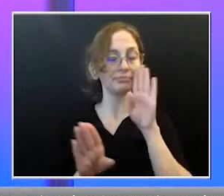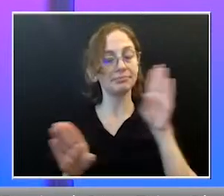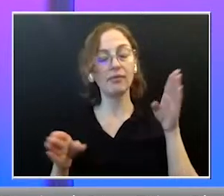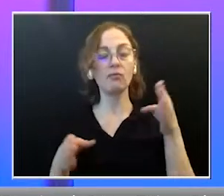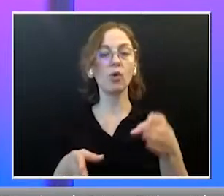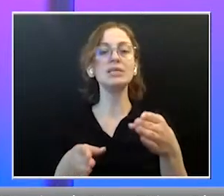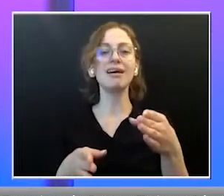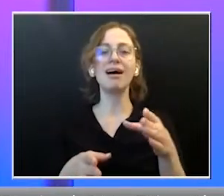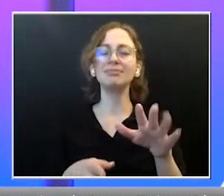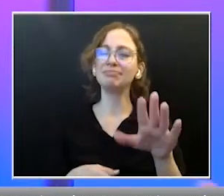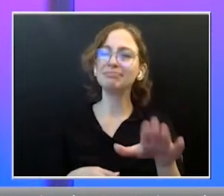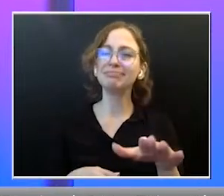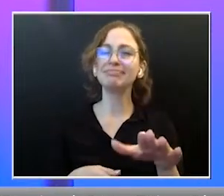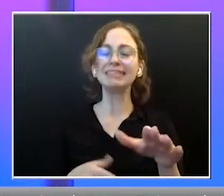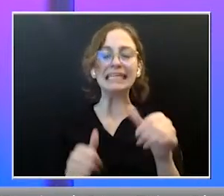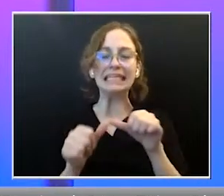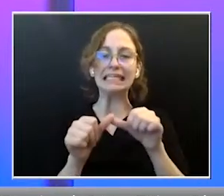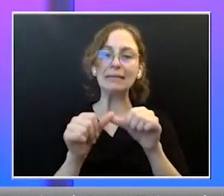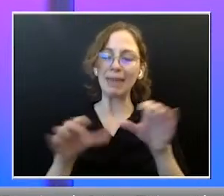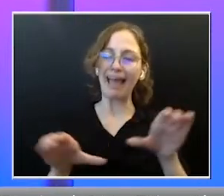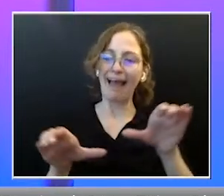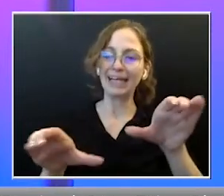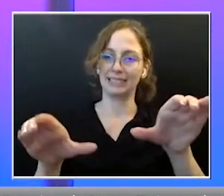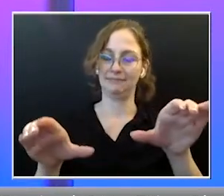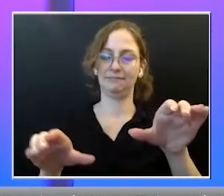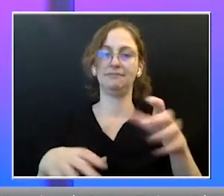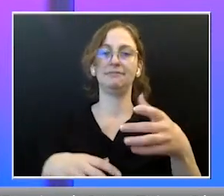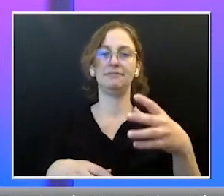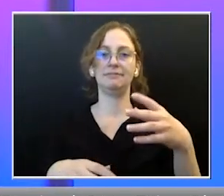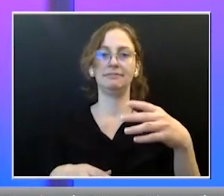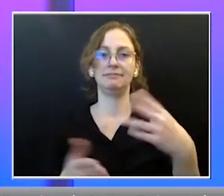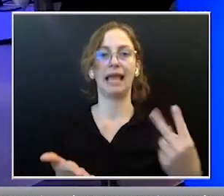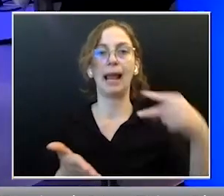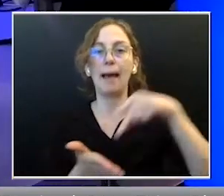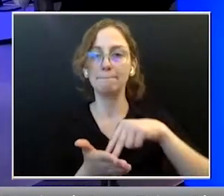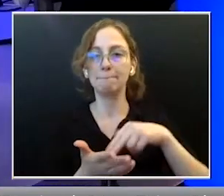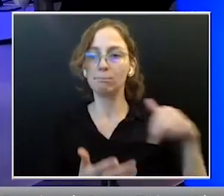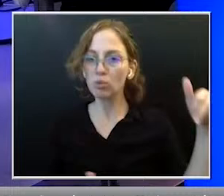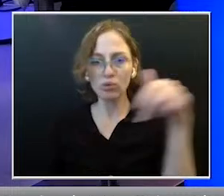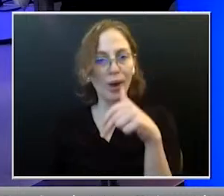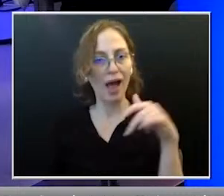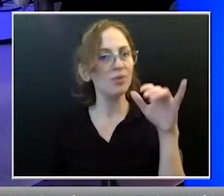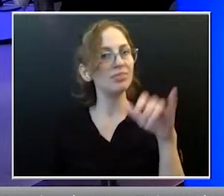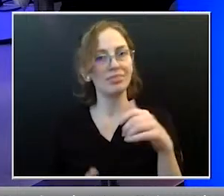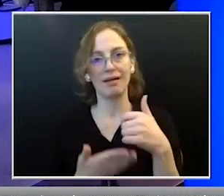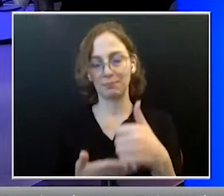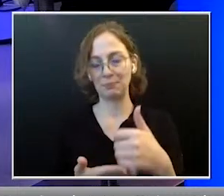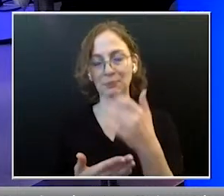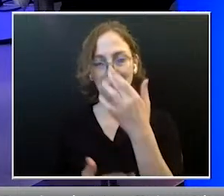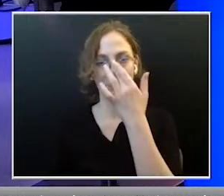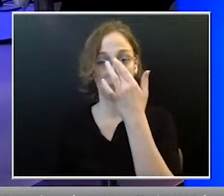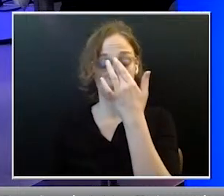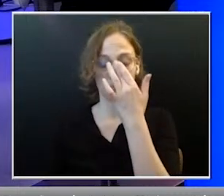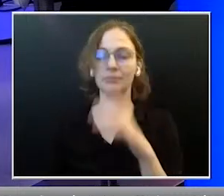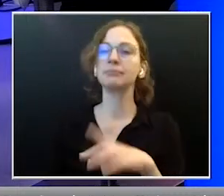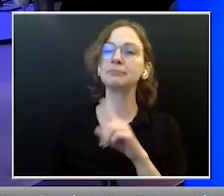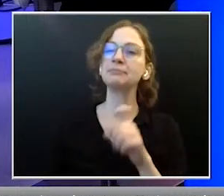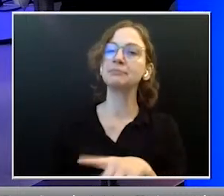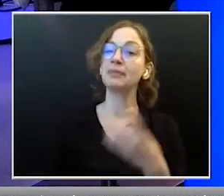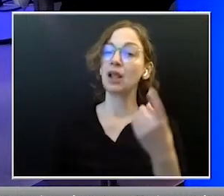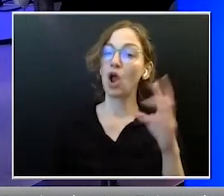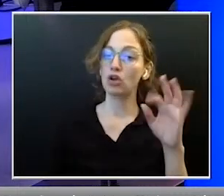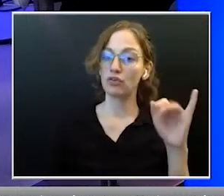and be active, try and get up, try and move around. We know that even has benefit. I want to ask Dr. Fabian about